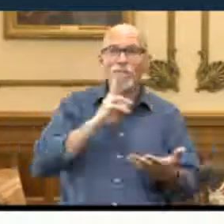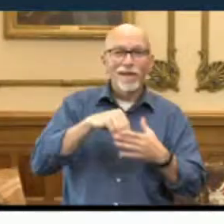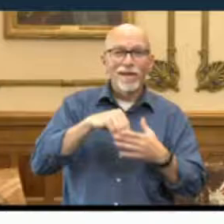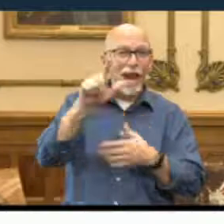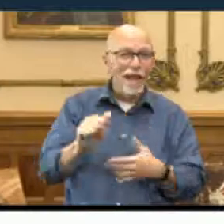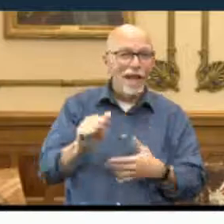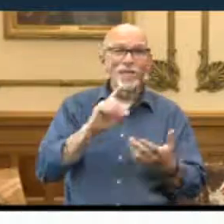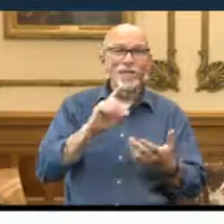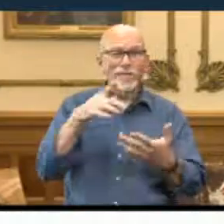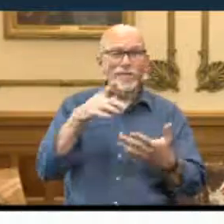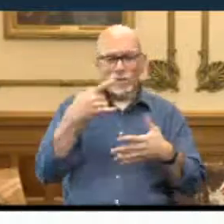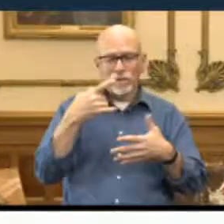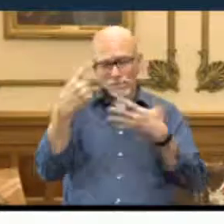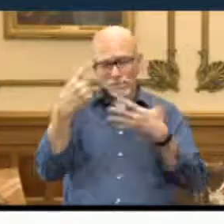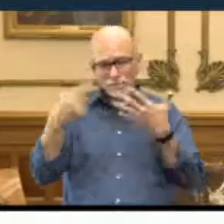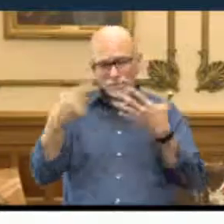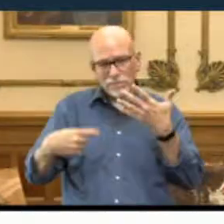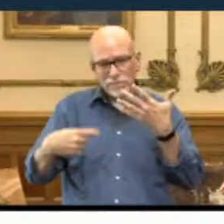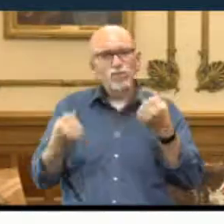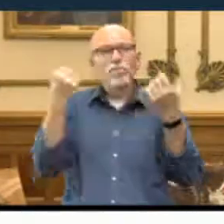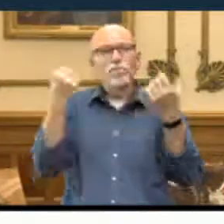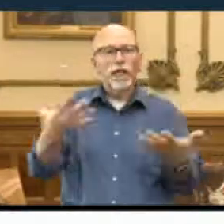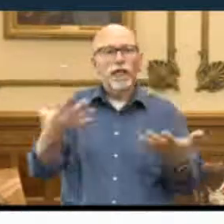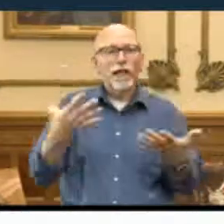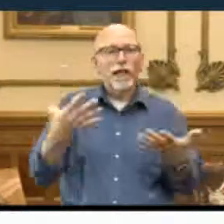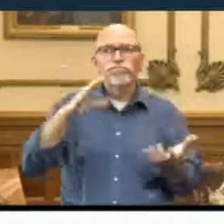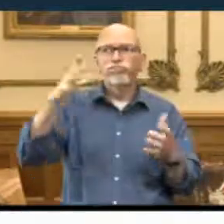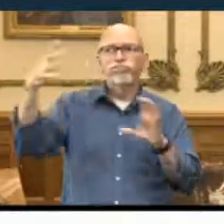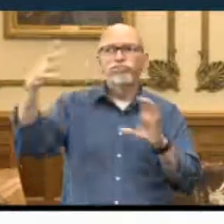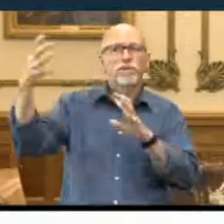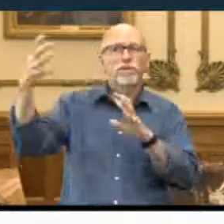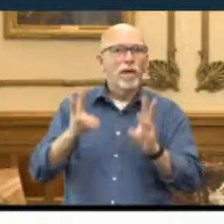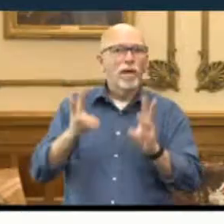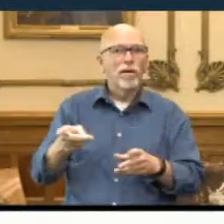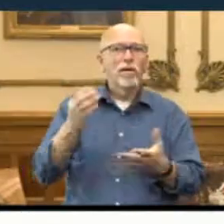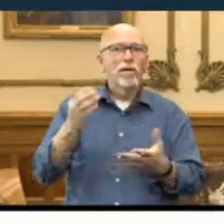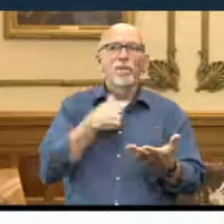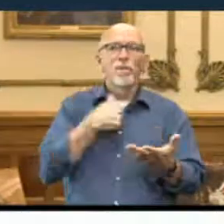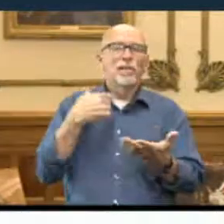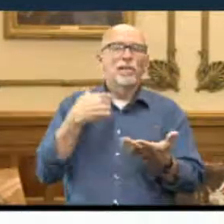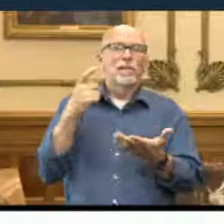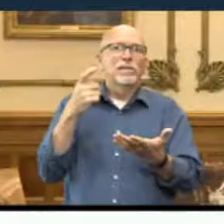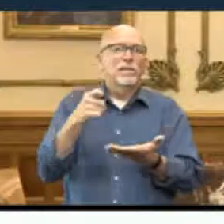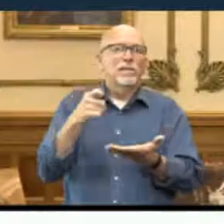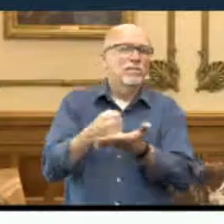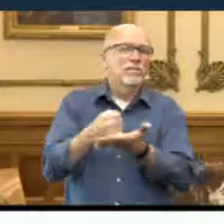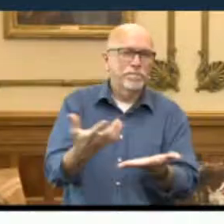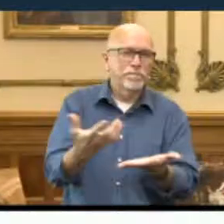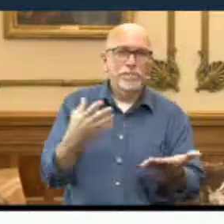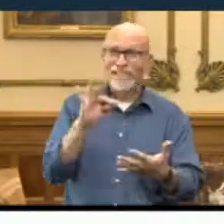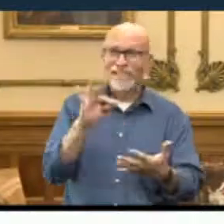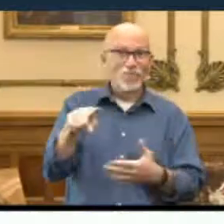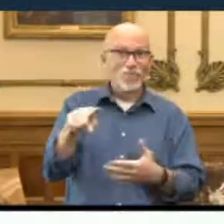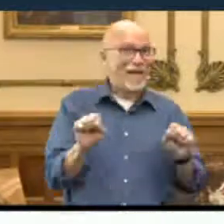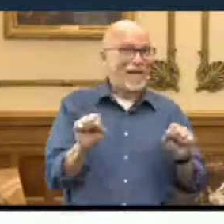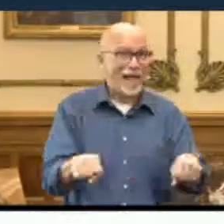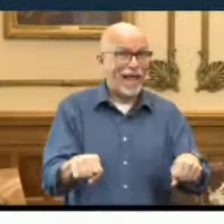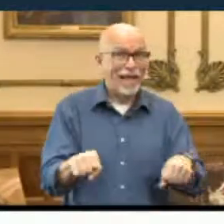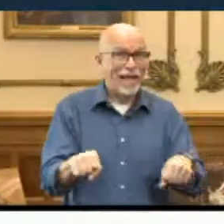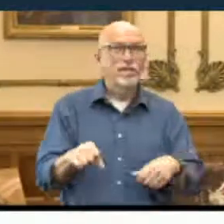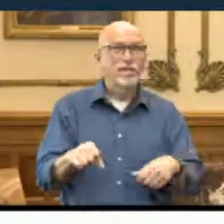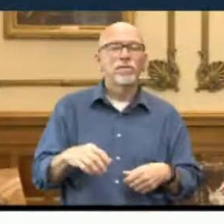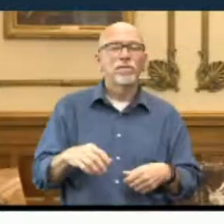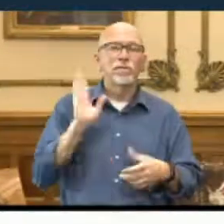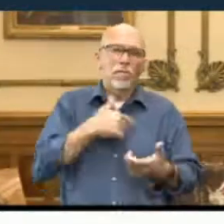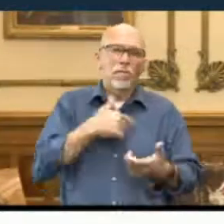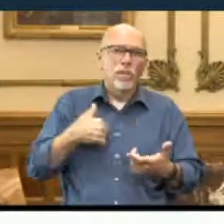the list just seems to go on and on and on. So there is need associated with that. And I would just say, if you're able, first and foremost, we're under a lot